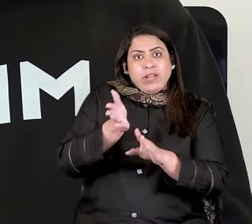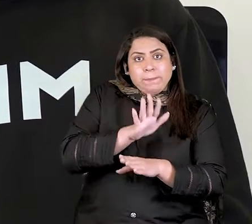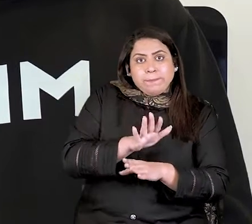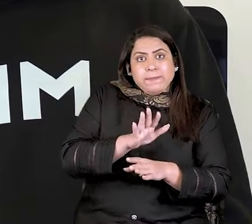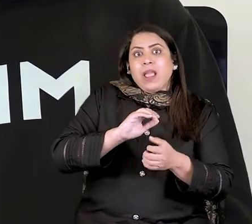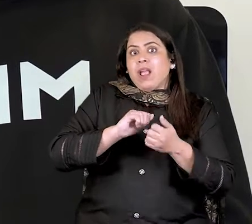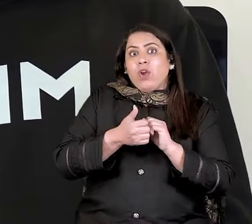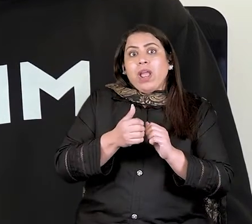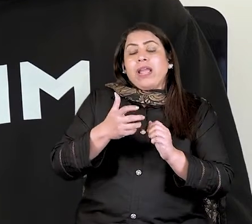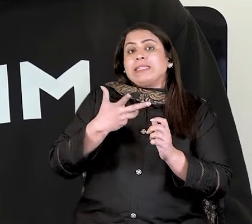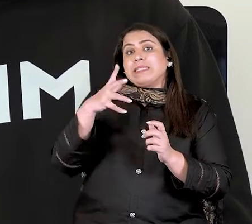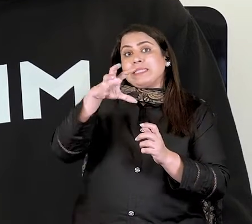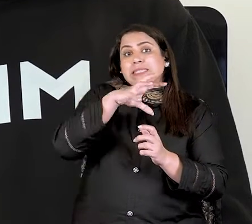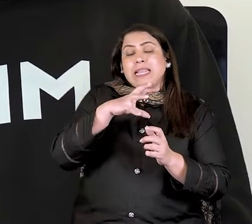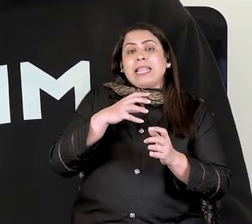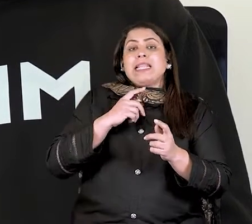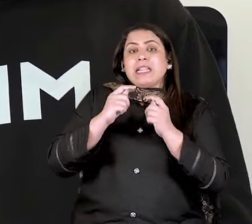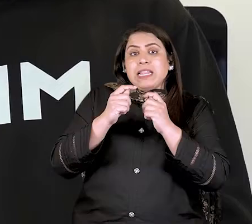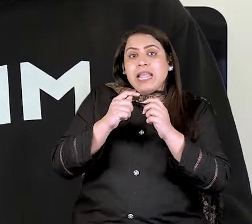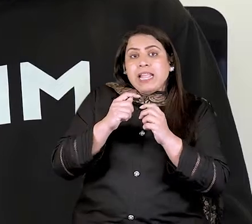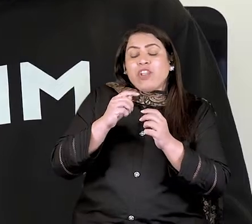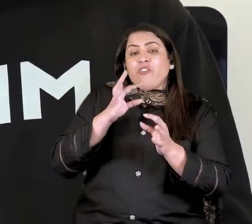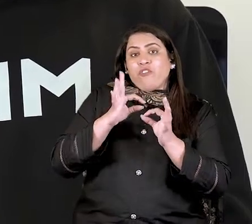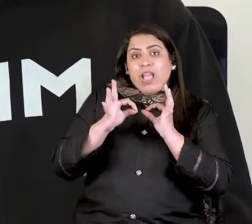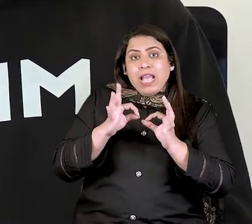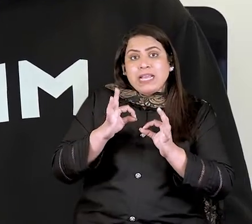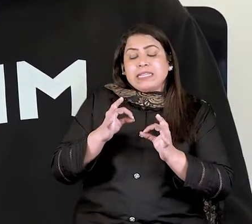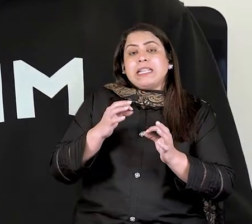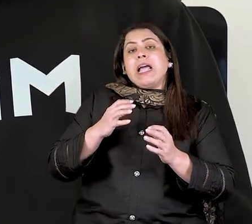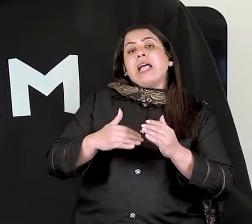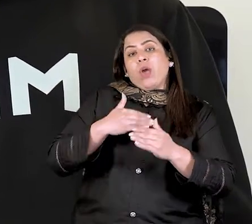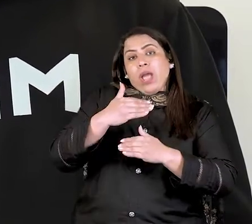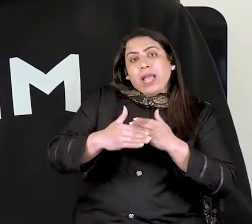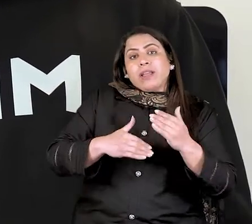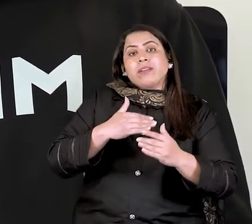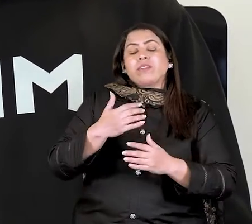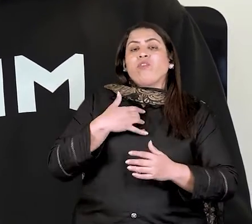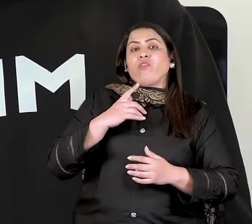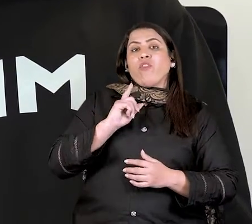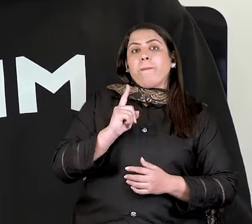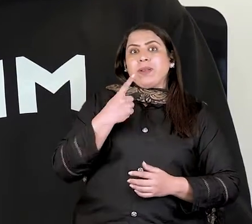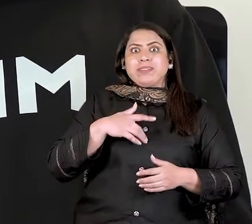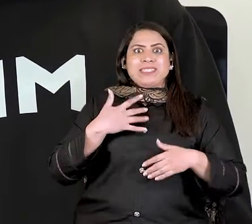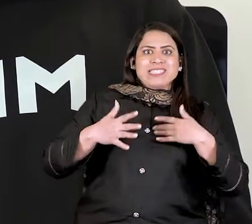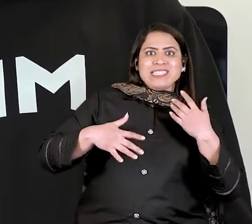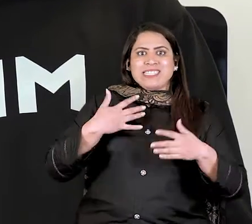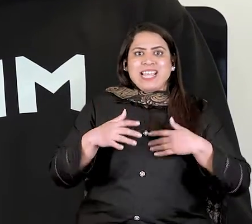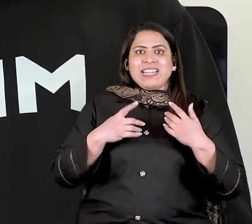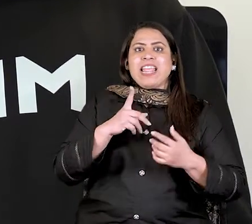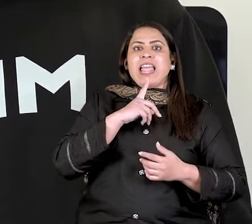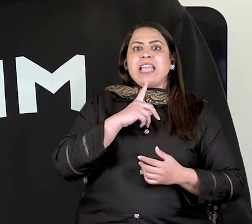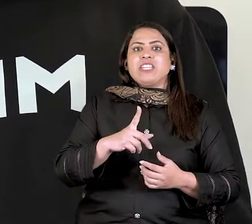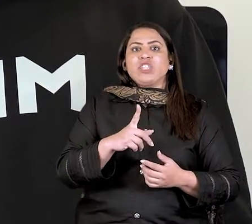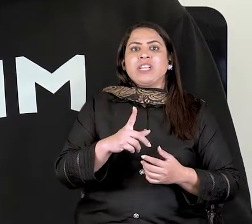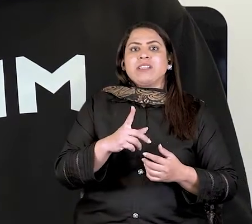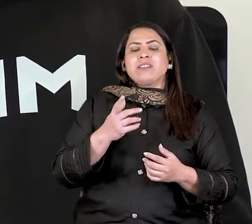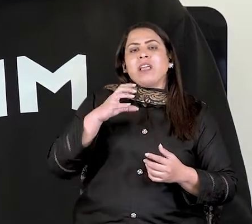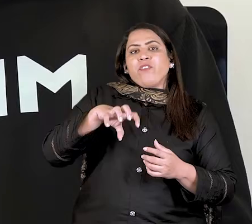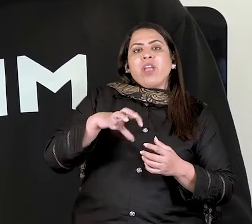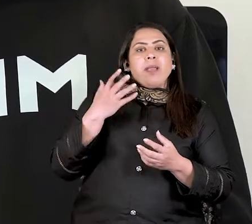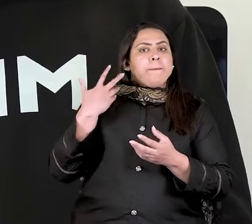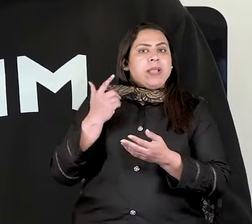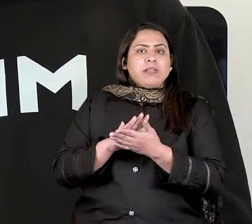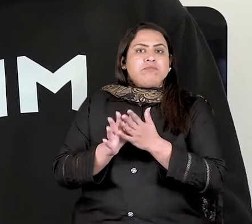which is a burger joint, which has already been decided. The burgers have been decided. The menu's been decided. So for me, I was excited that I'm